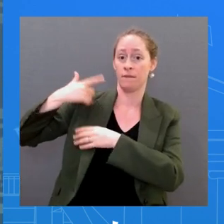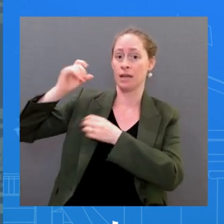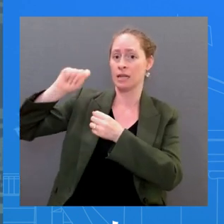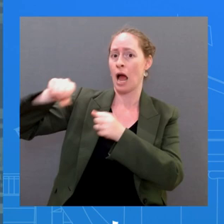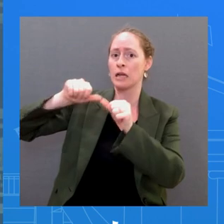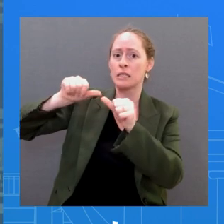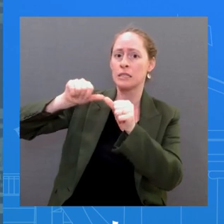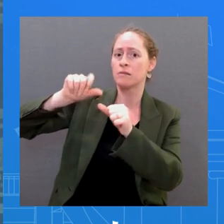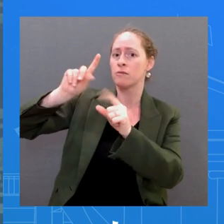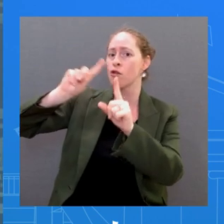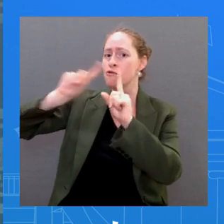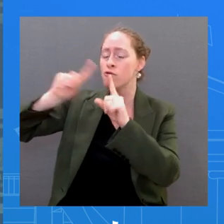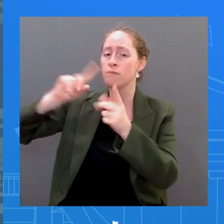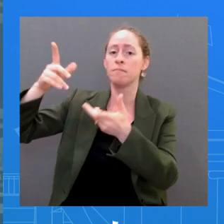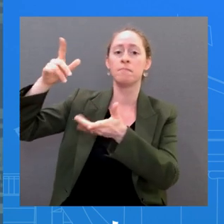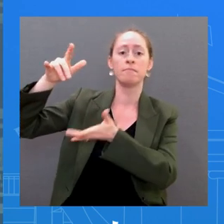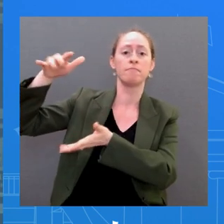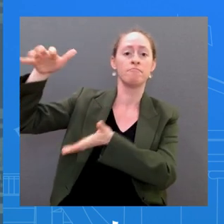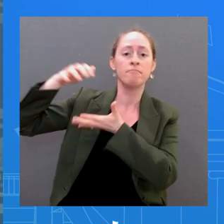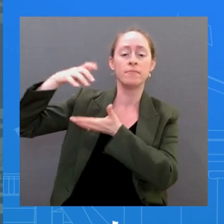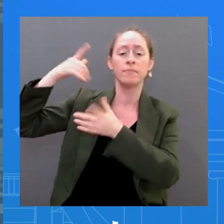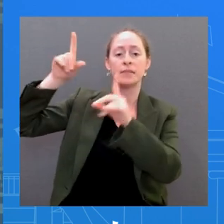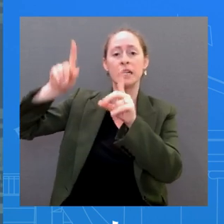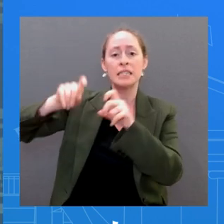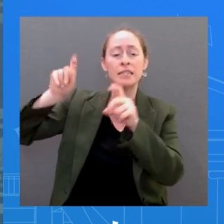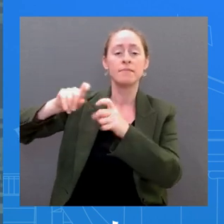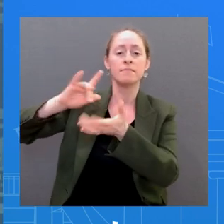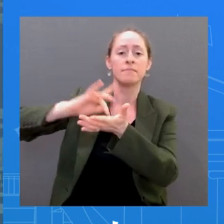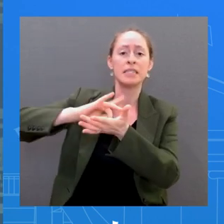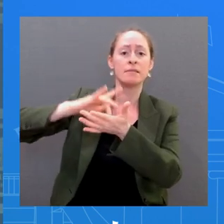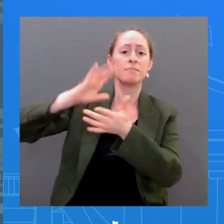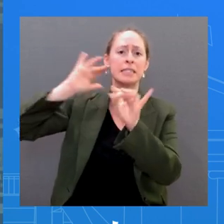to Americans for as long as we can. We will continue